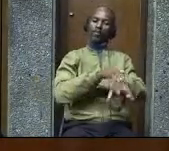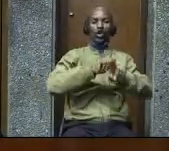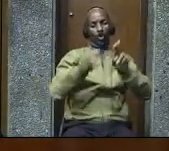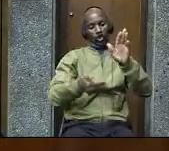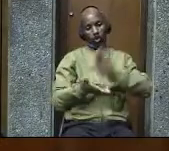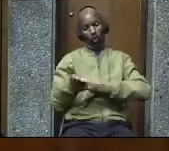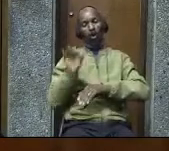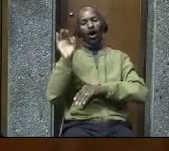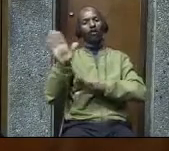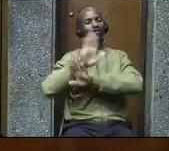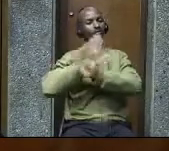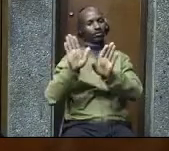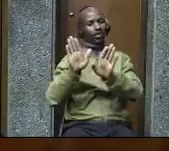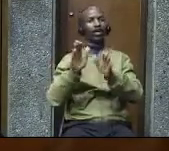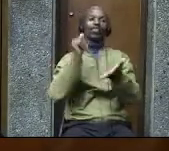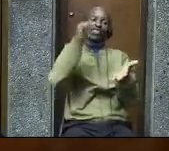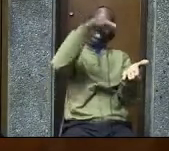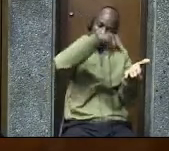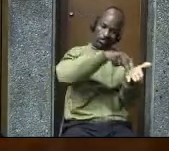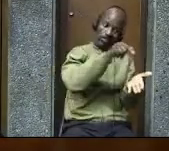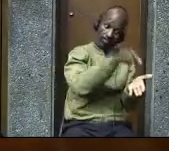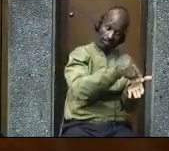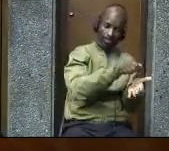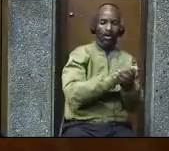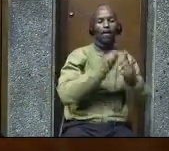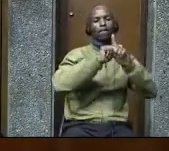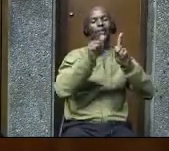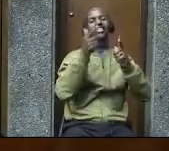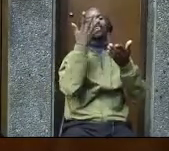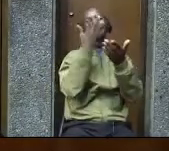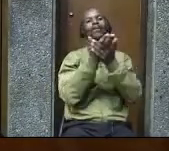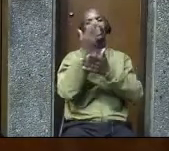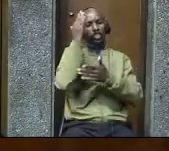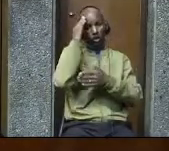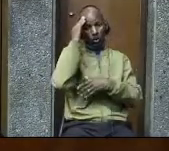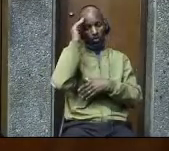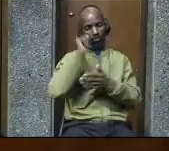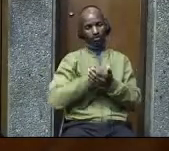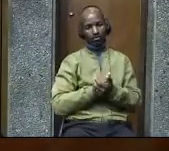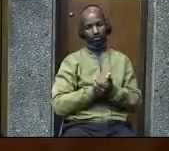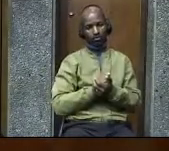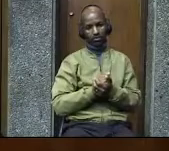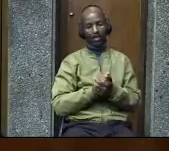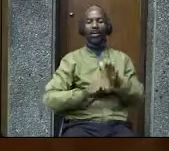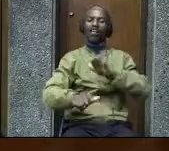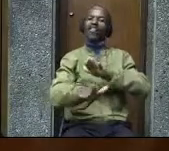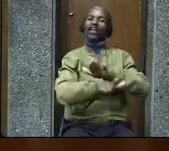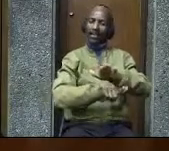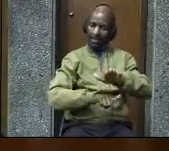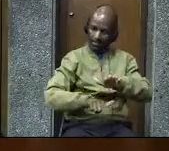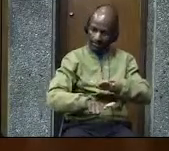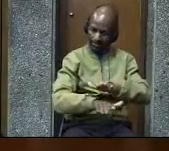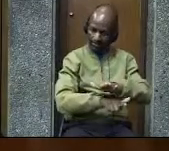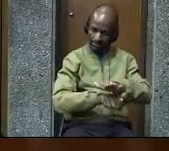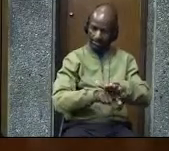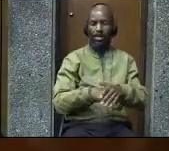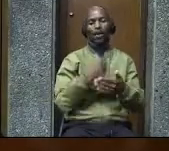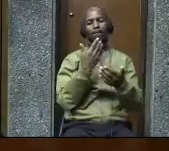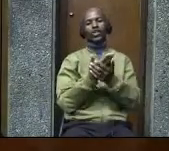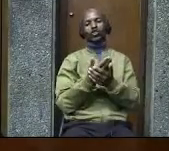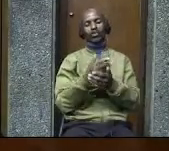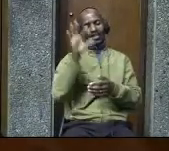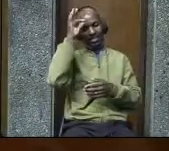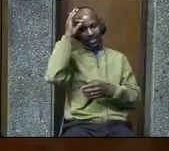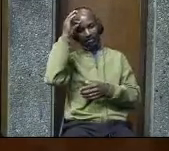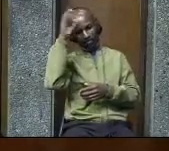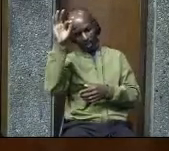go away. They stay there, but they must know the land belongs to the